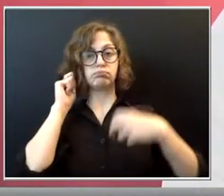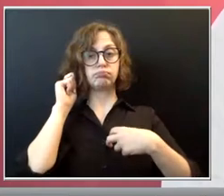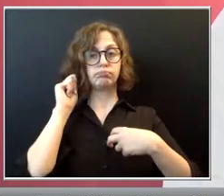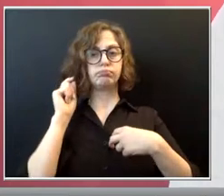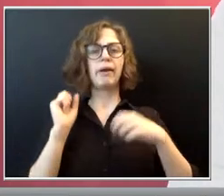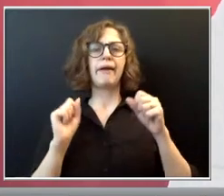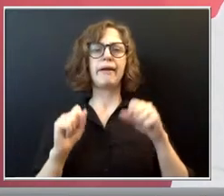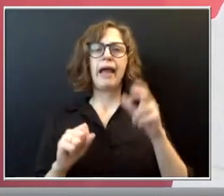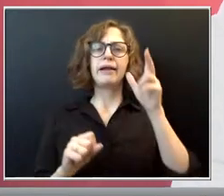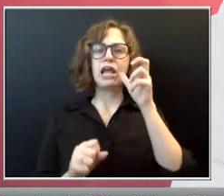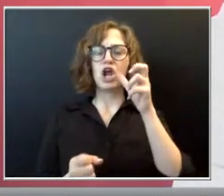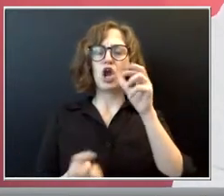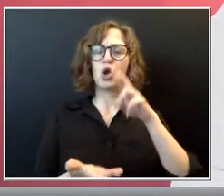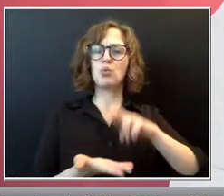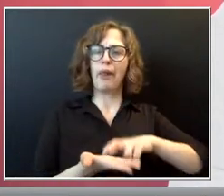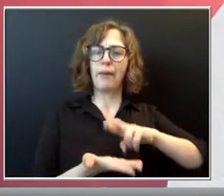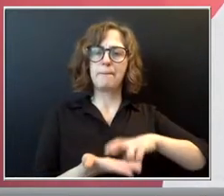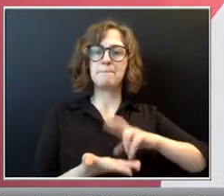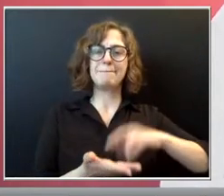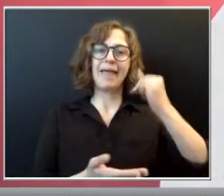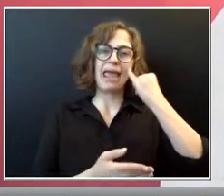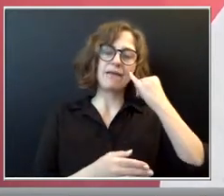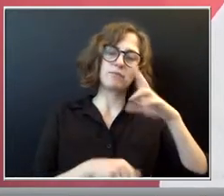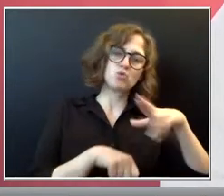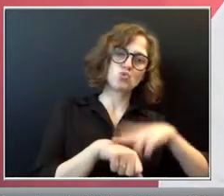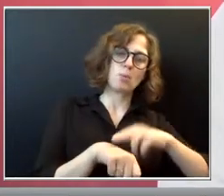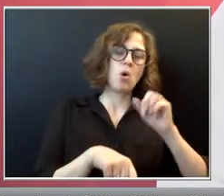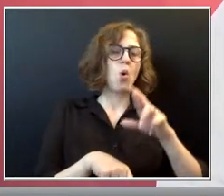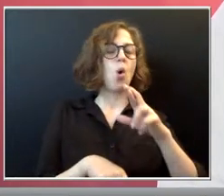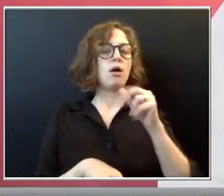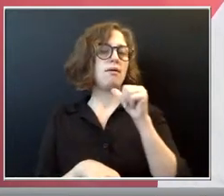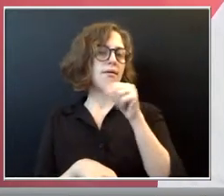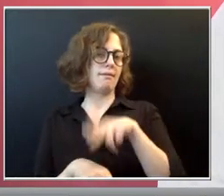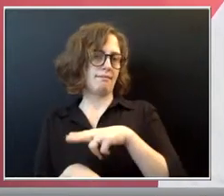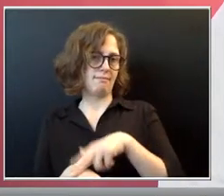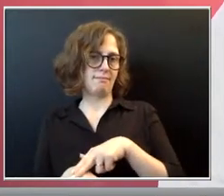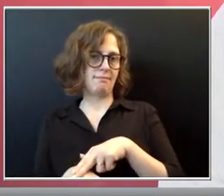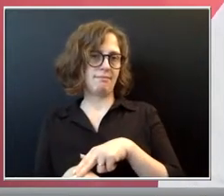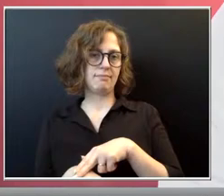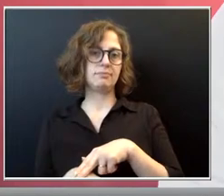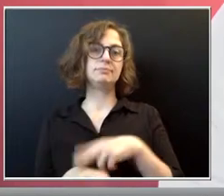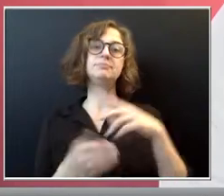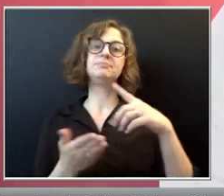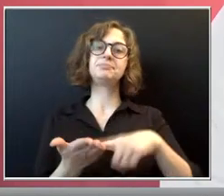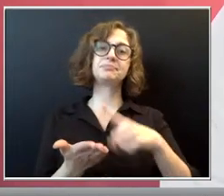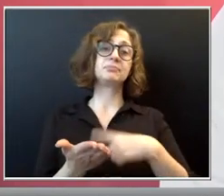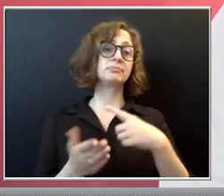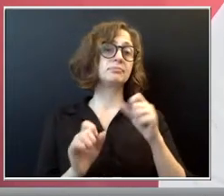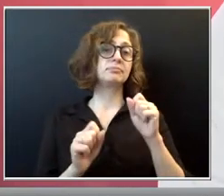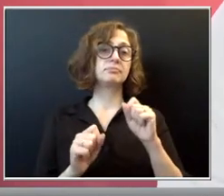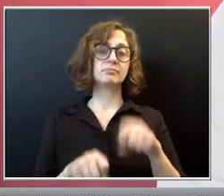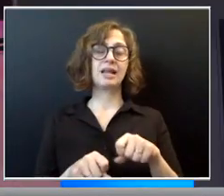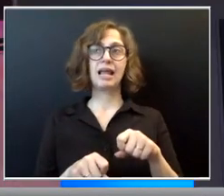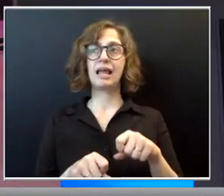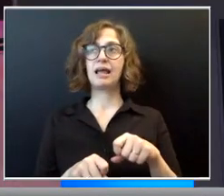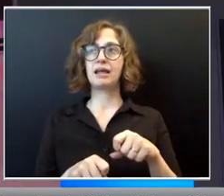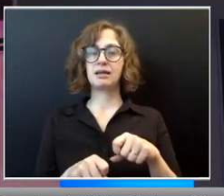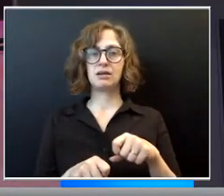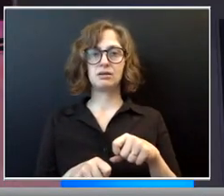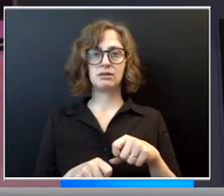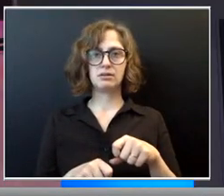rhythm, so there isn't the usual pattern that happens. And sometimes this can be just due to extra heartbeats. Did you say irregular or